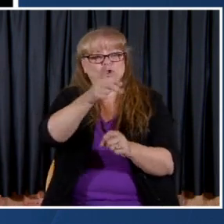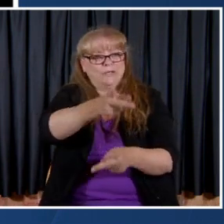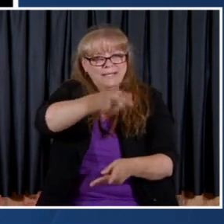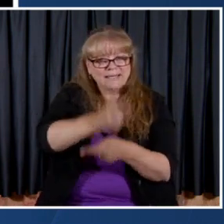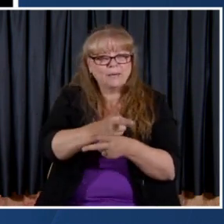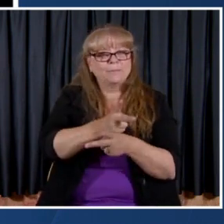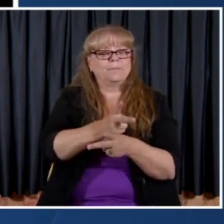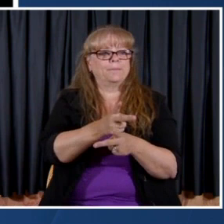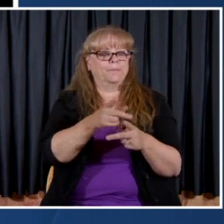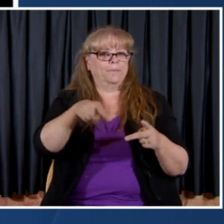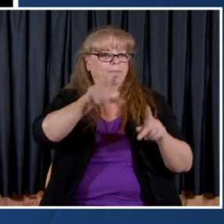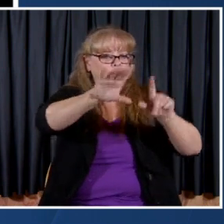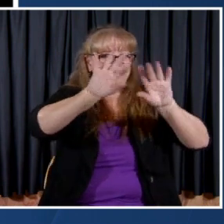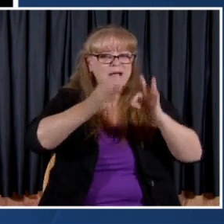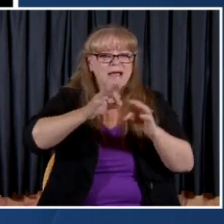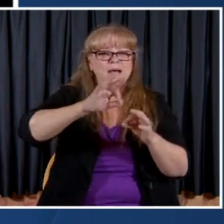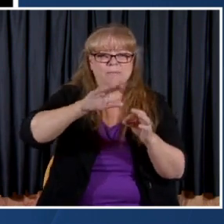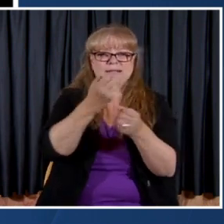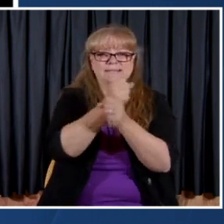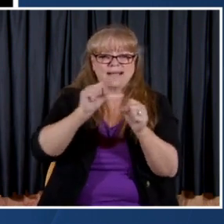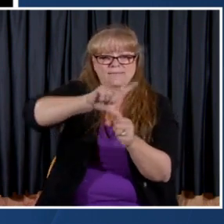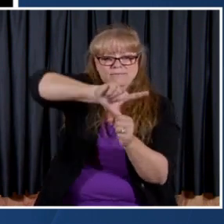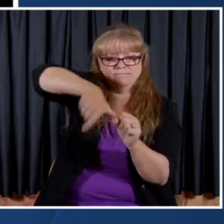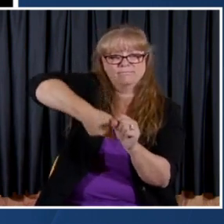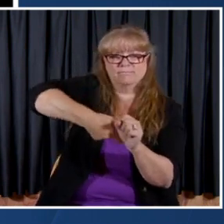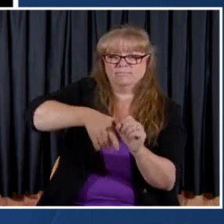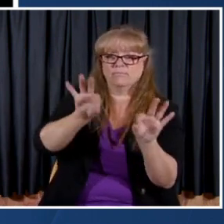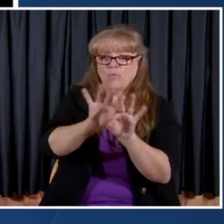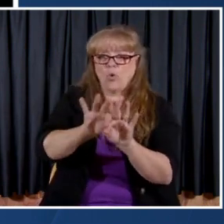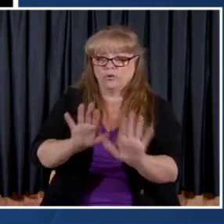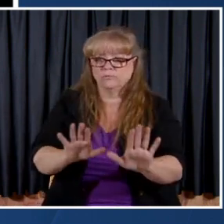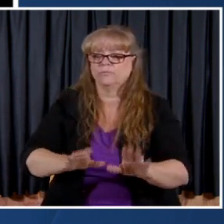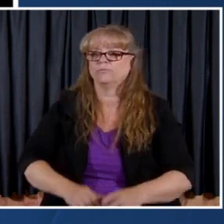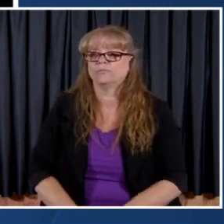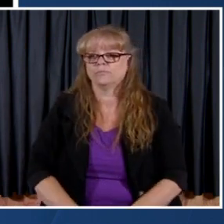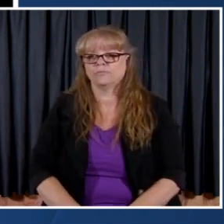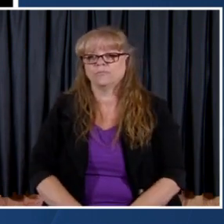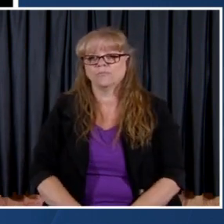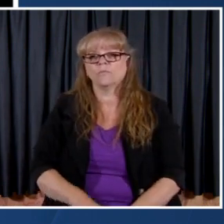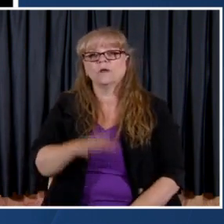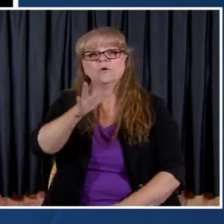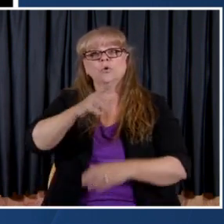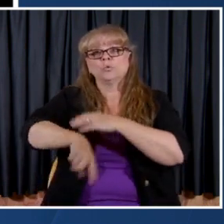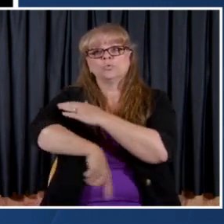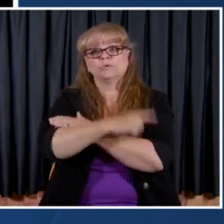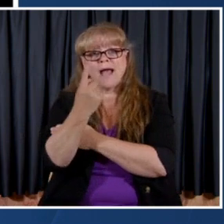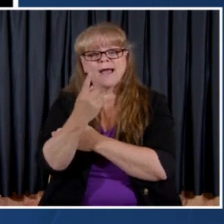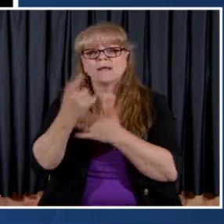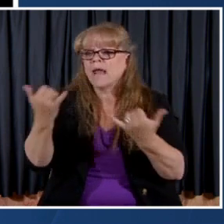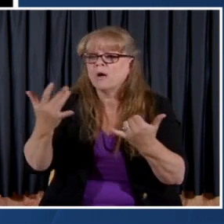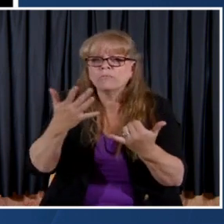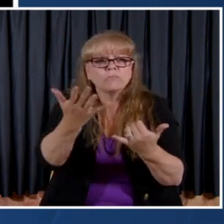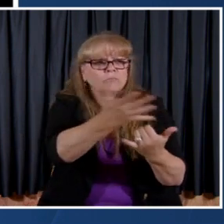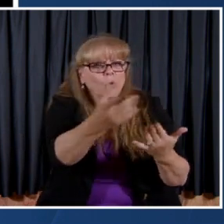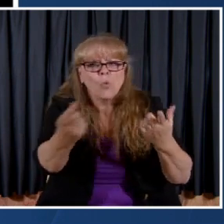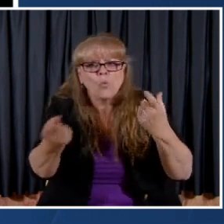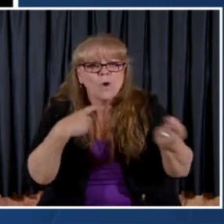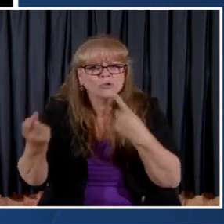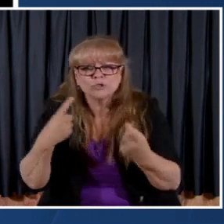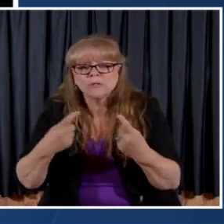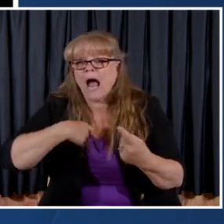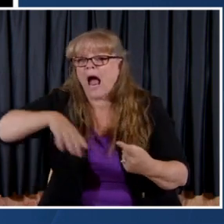opportunity for you to ask questions. A lot going on here with regard to the COVID-19 response in the state of Colorado, and we'll go to the